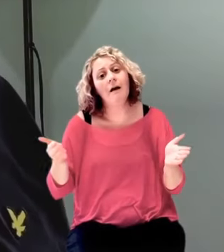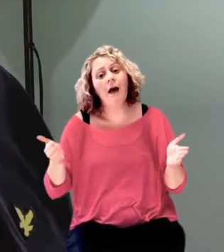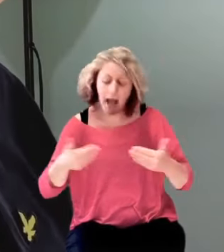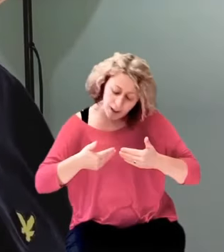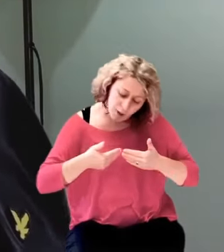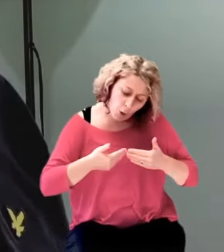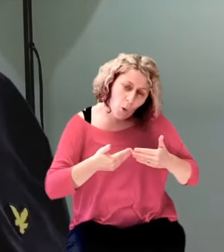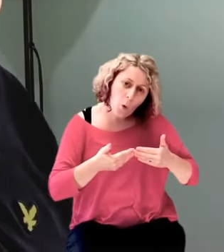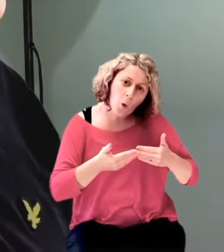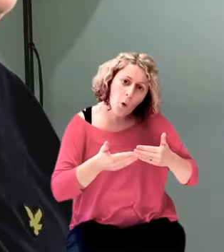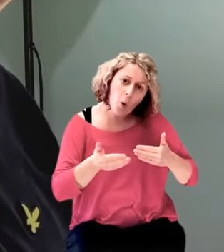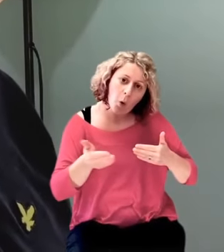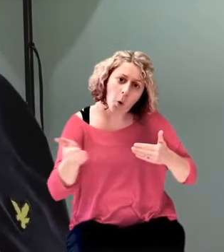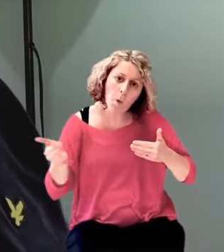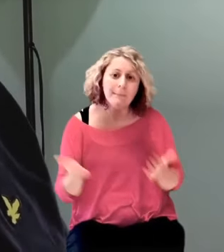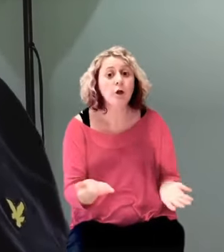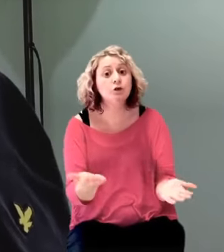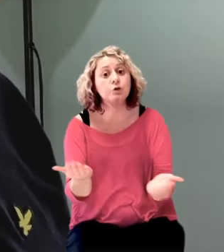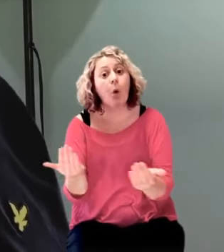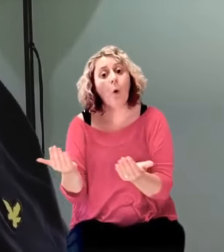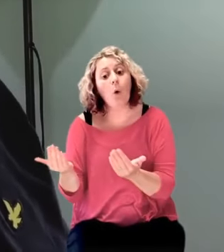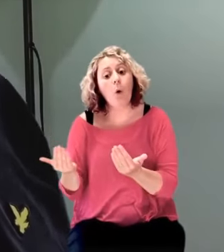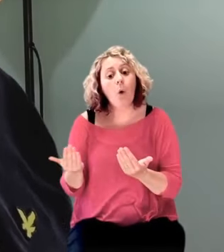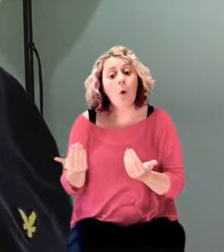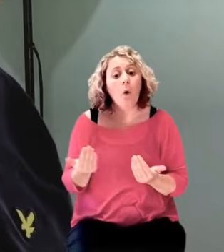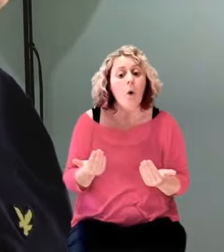open arms and an open door.